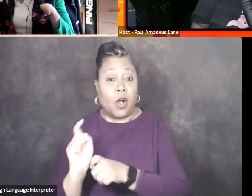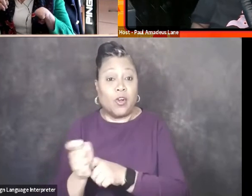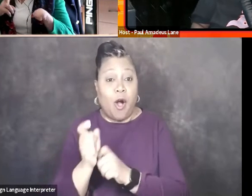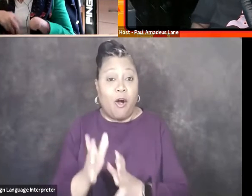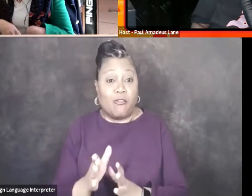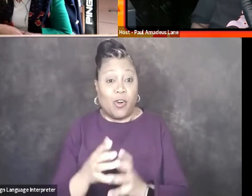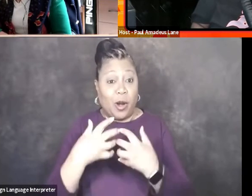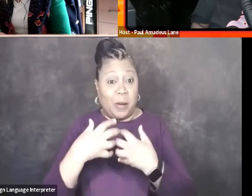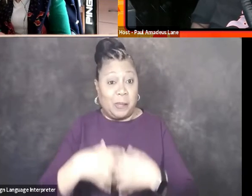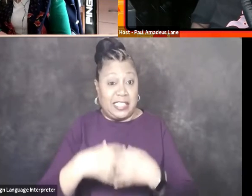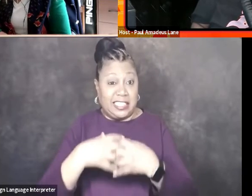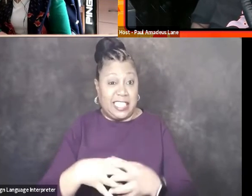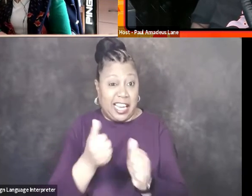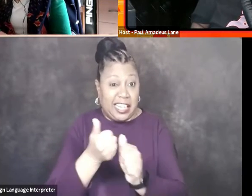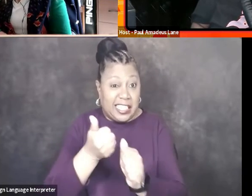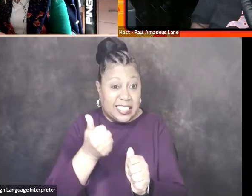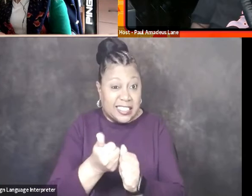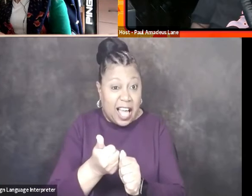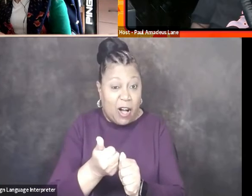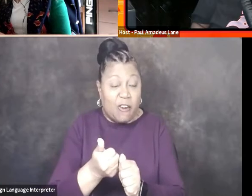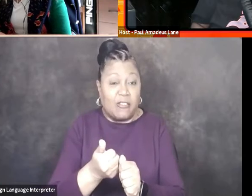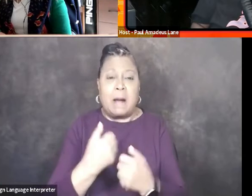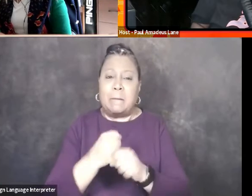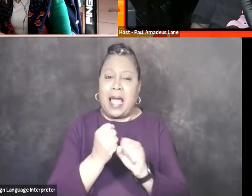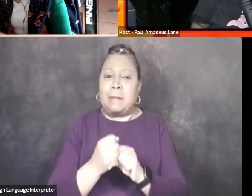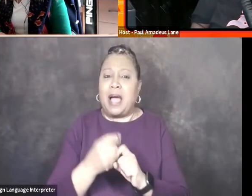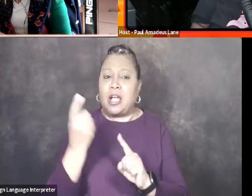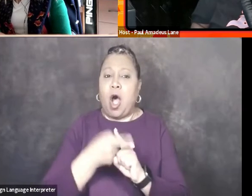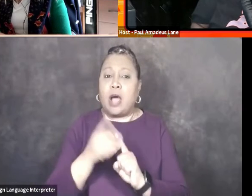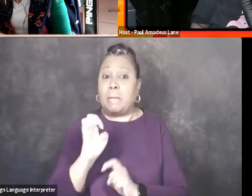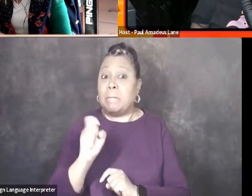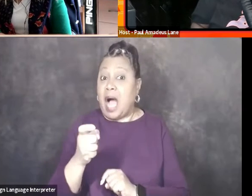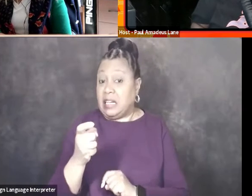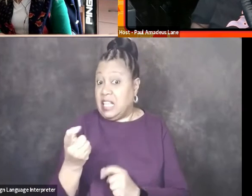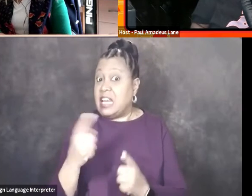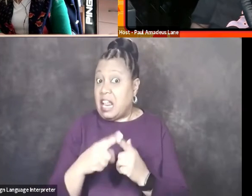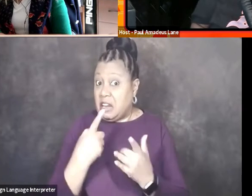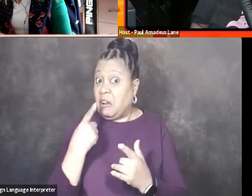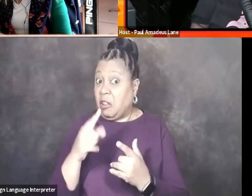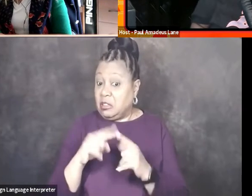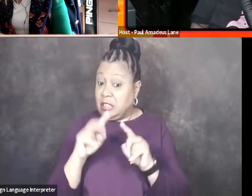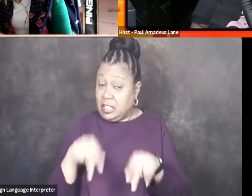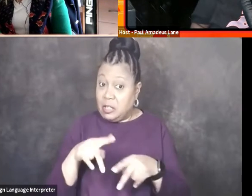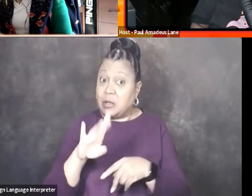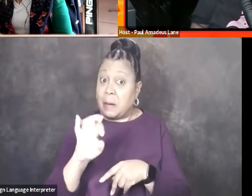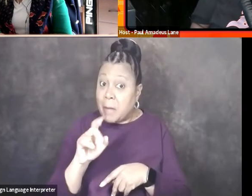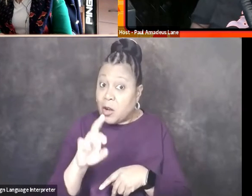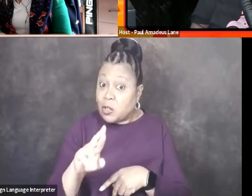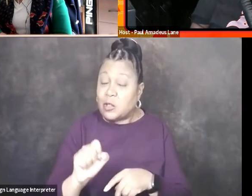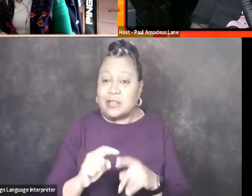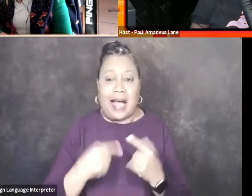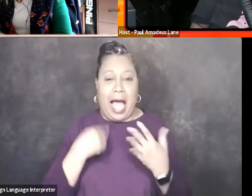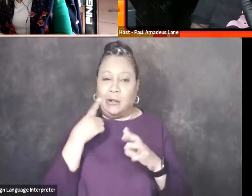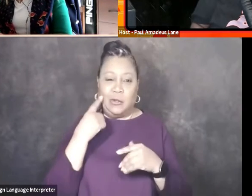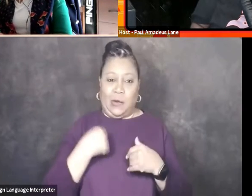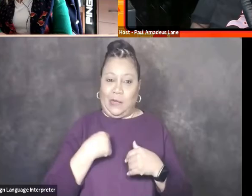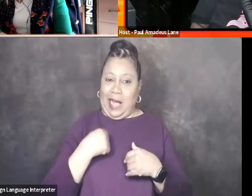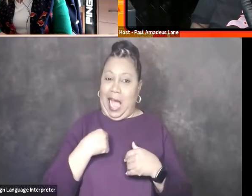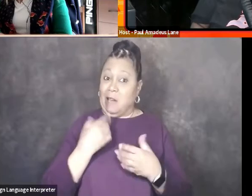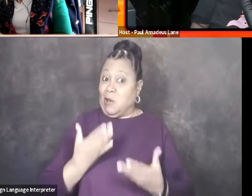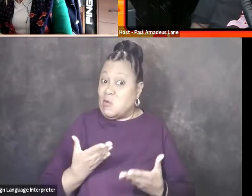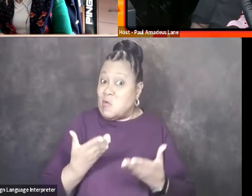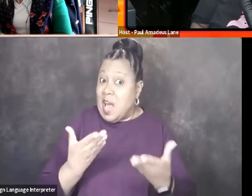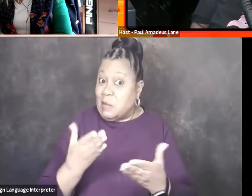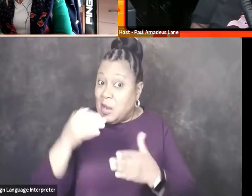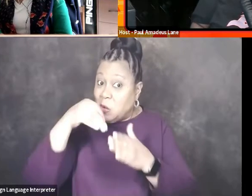the machine itself, made by Autobach, and it does go down into the bunkers. I mean, I don't know if I would recommend